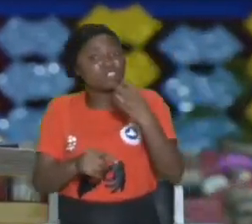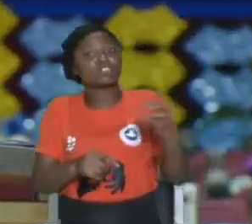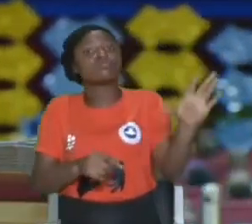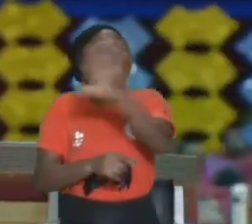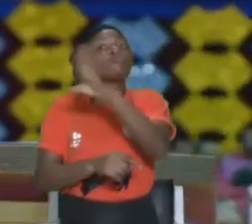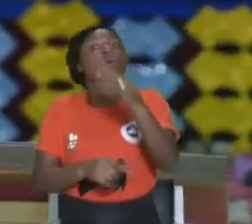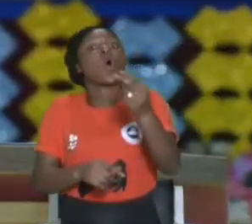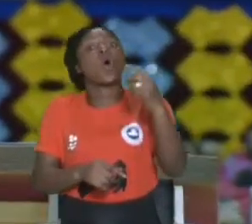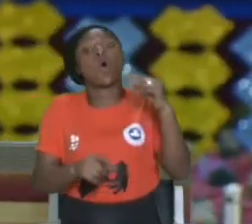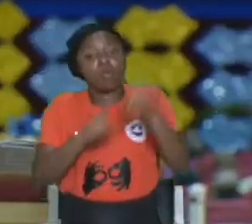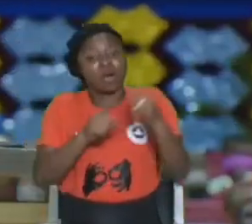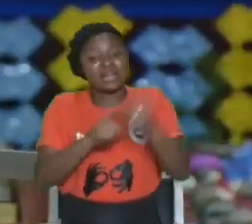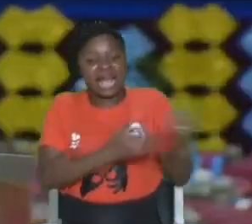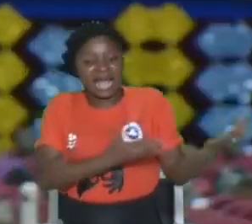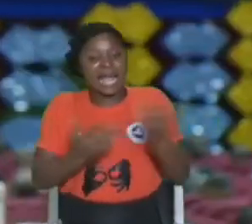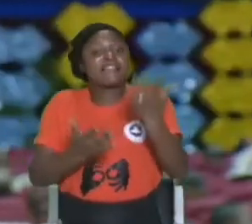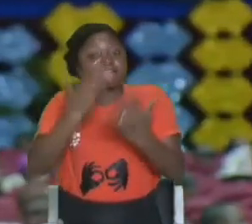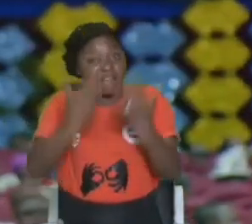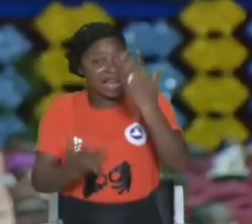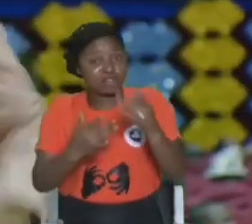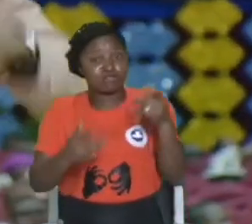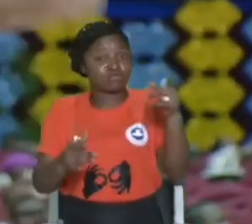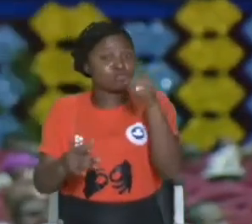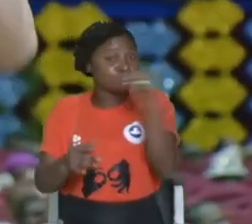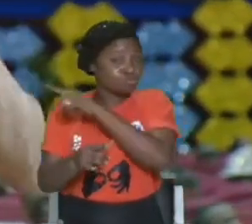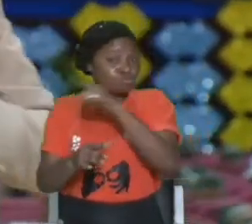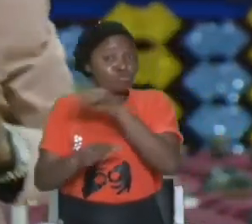fire. You didn't hear me?